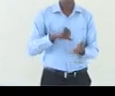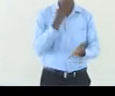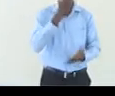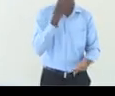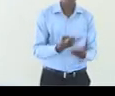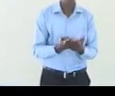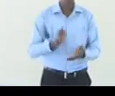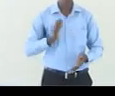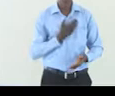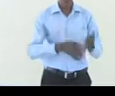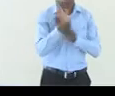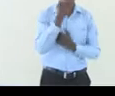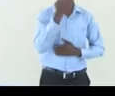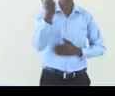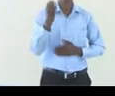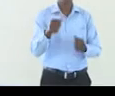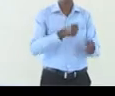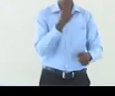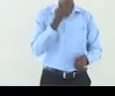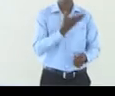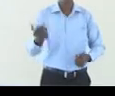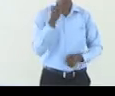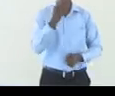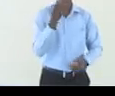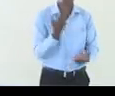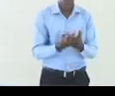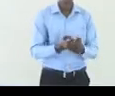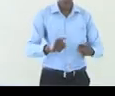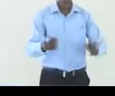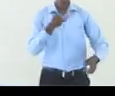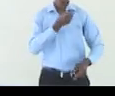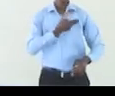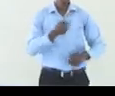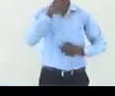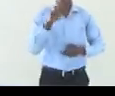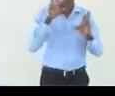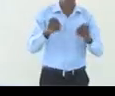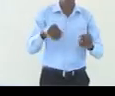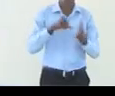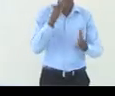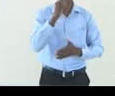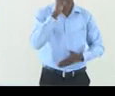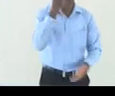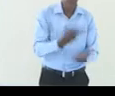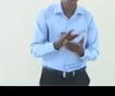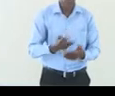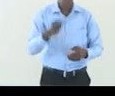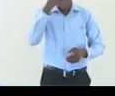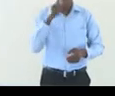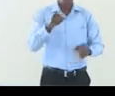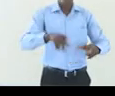well. Shebi, our God is on the throne. Everything is well. Jeremiah says it is not well. Because you have not been living well.